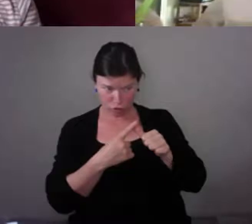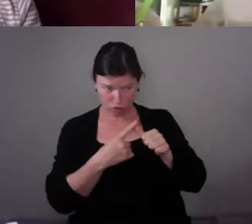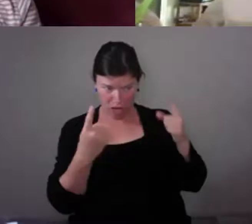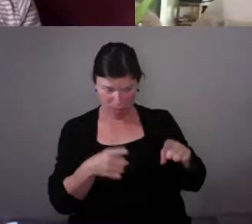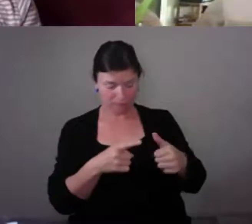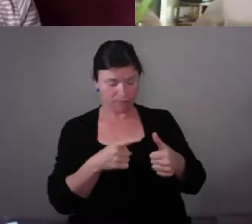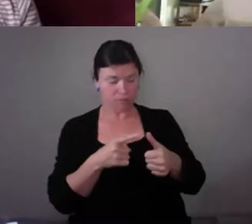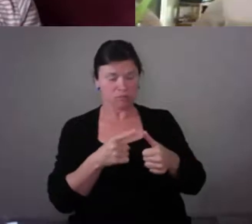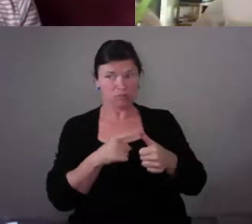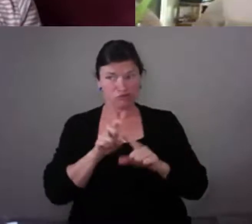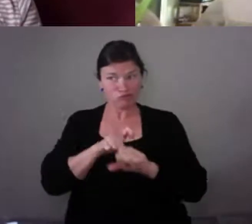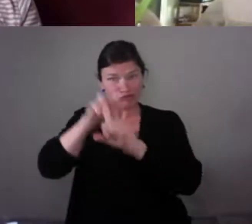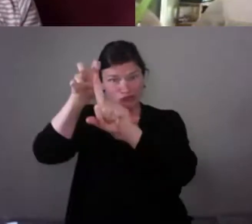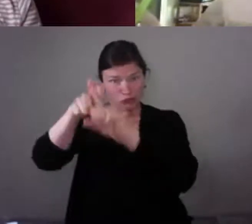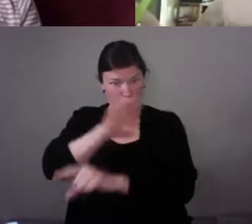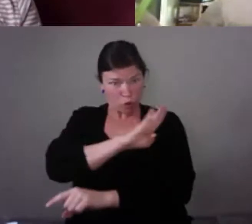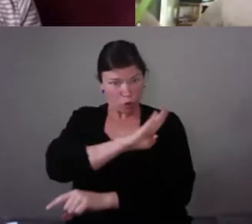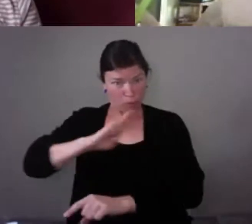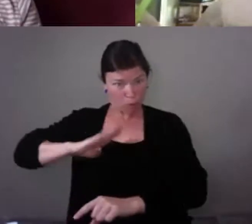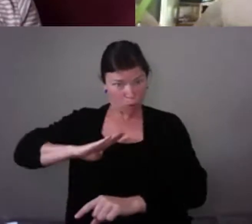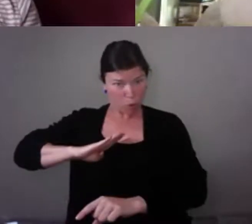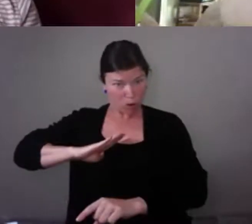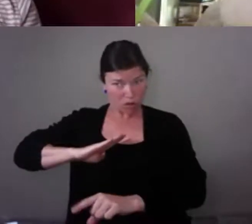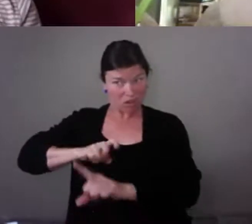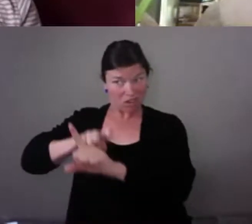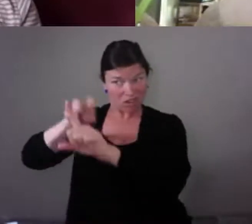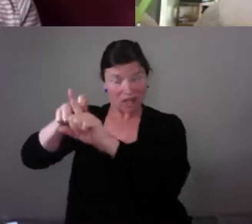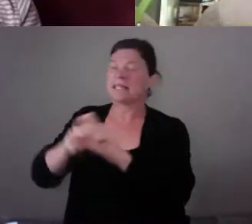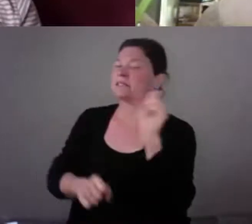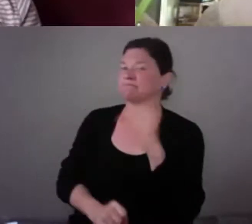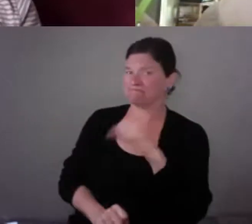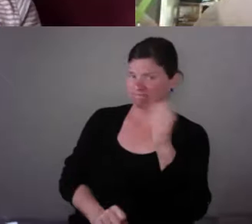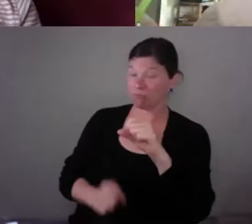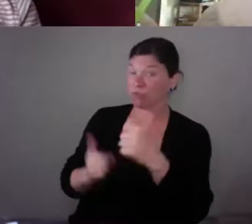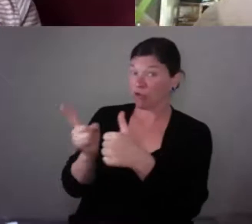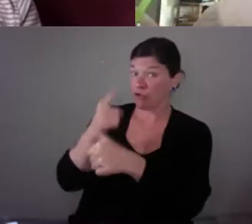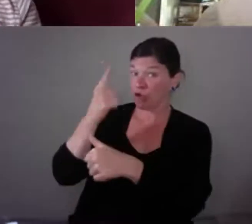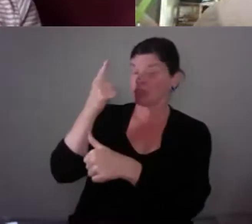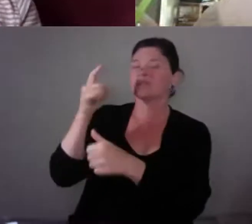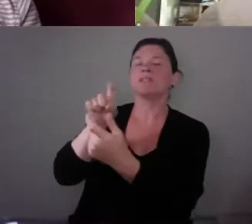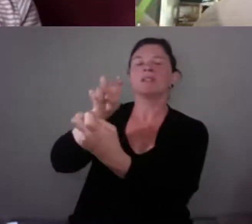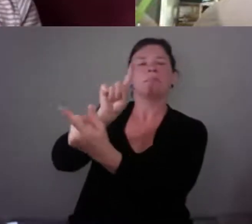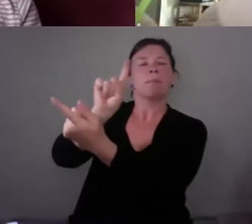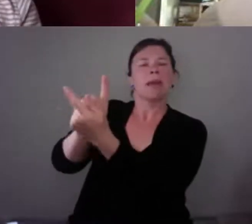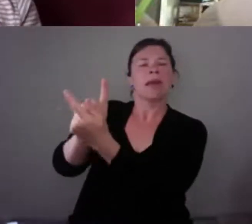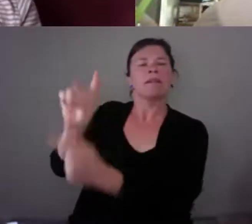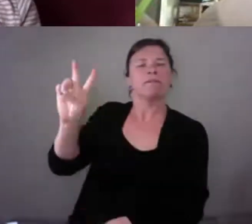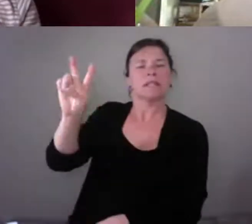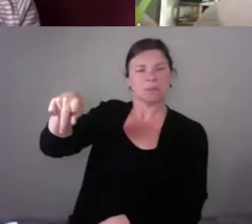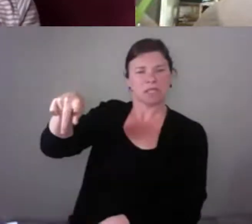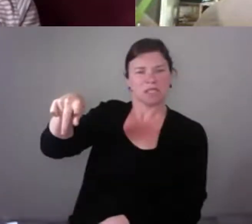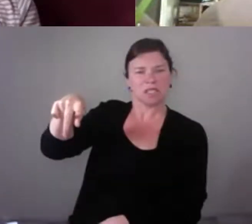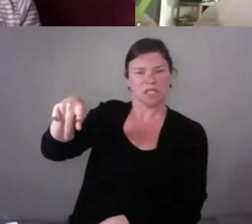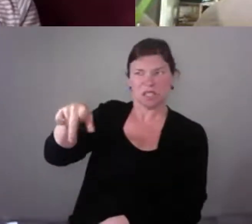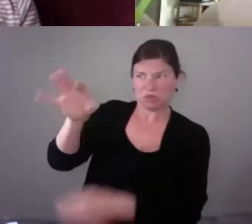the board of trustees. And like I first met with the vice president and tried to see if I could change her mind.